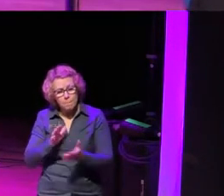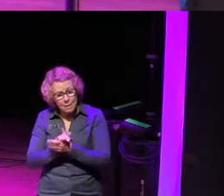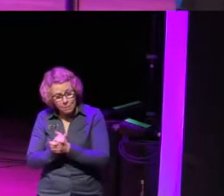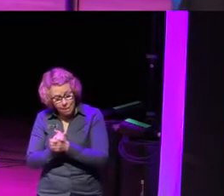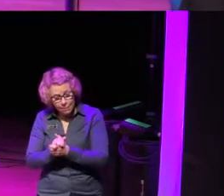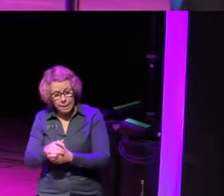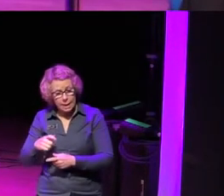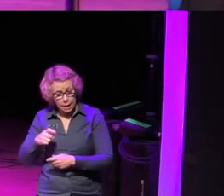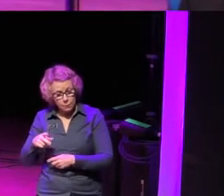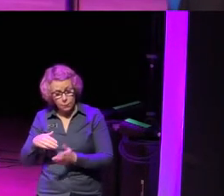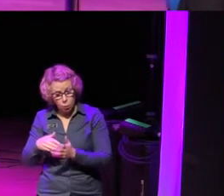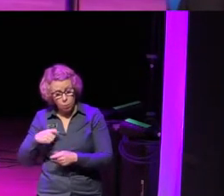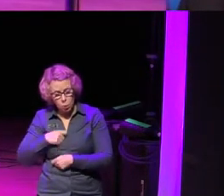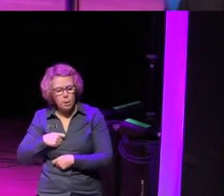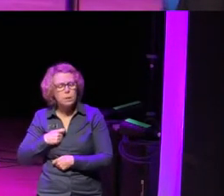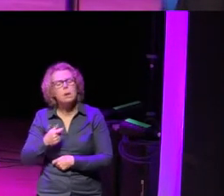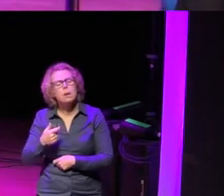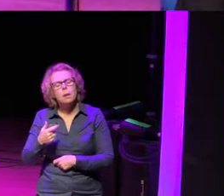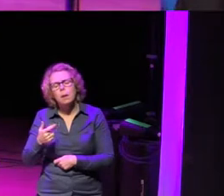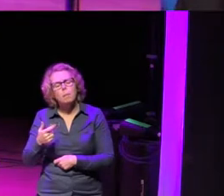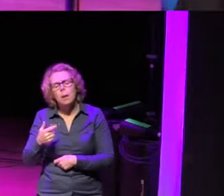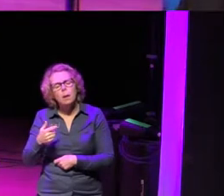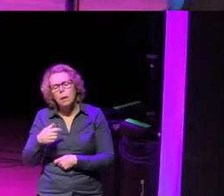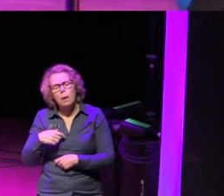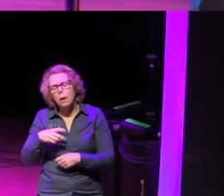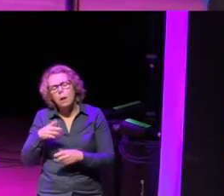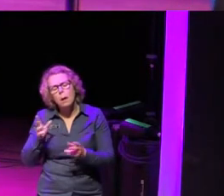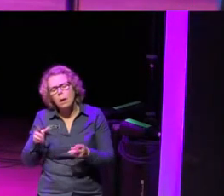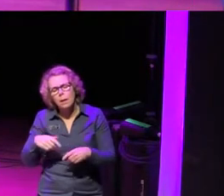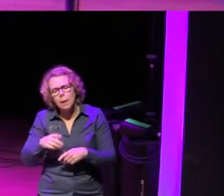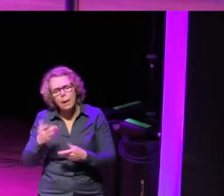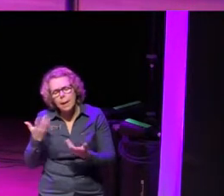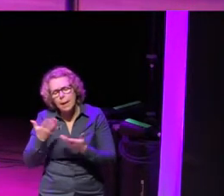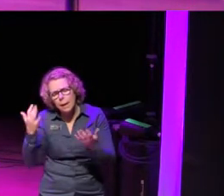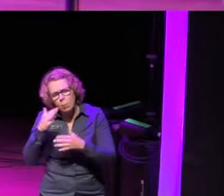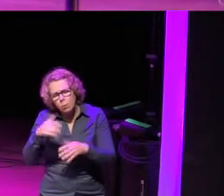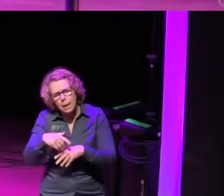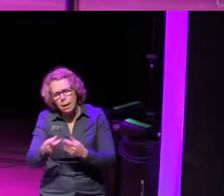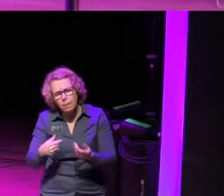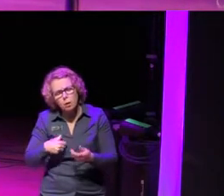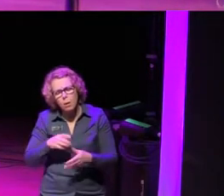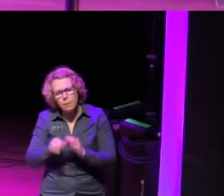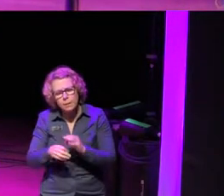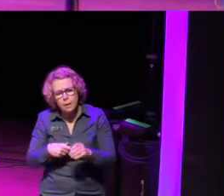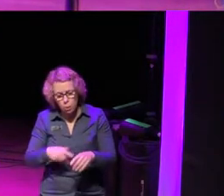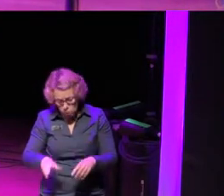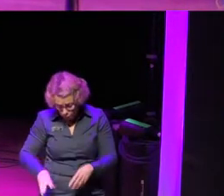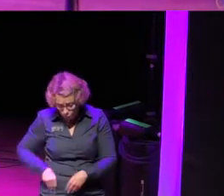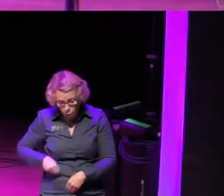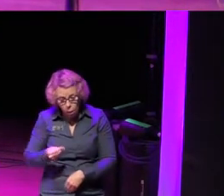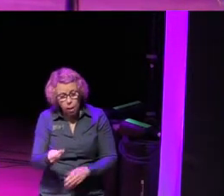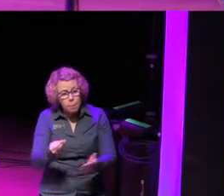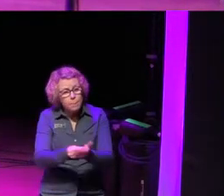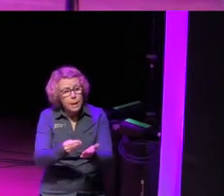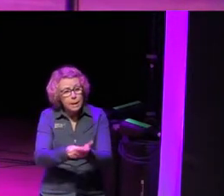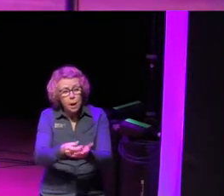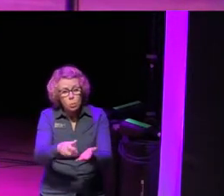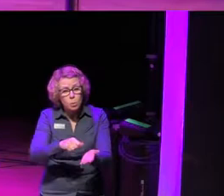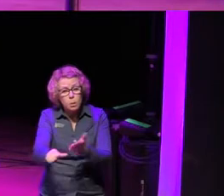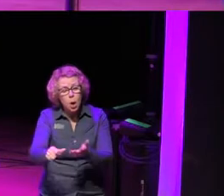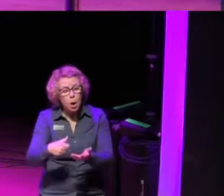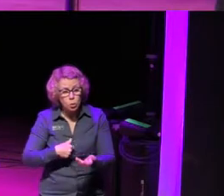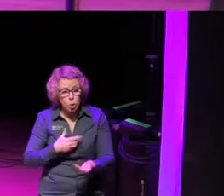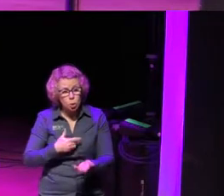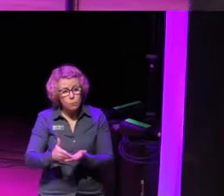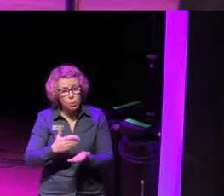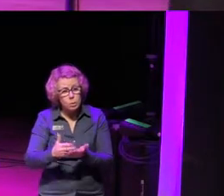Polish, she said, don't worry, Hannah, I'll fix this. And she went out and she took out money from her pocket and she paid, and there was no problem to go. And I